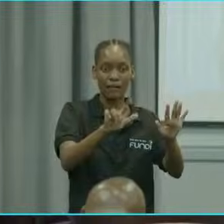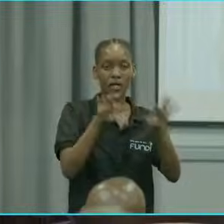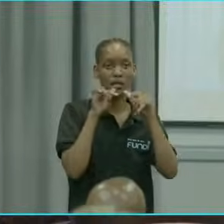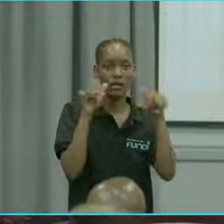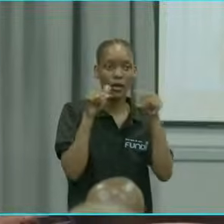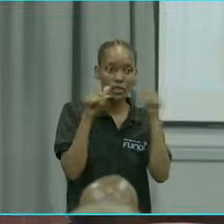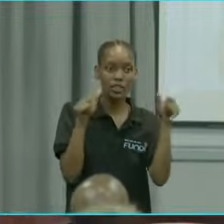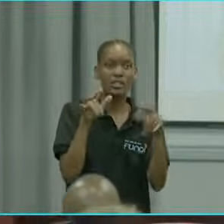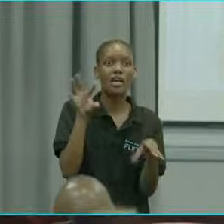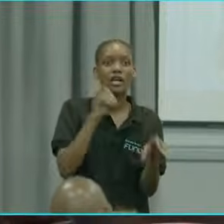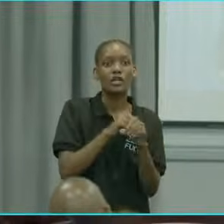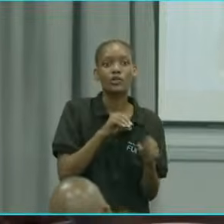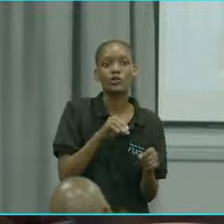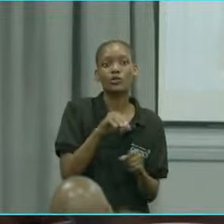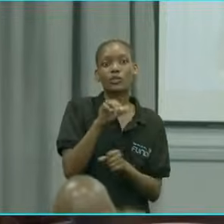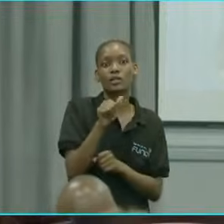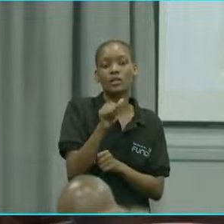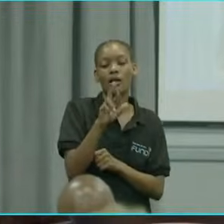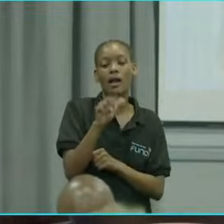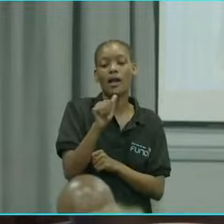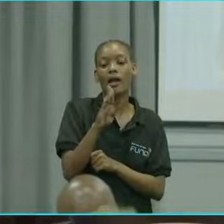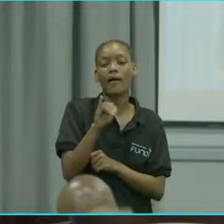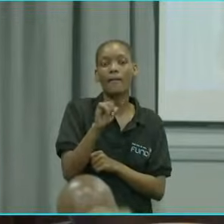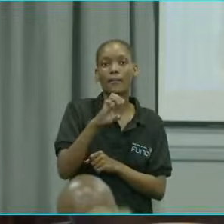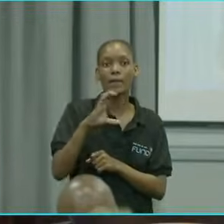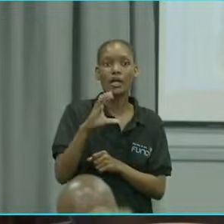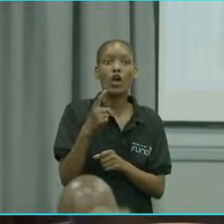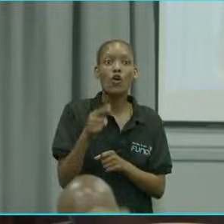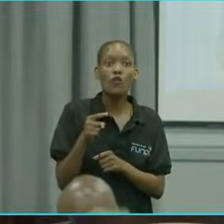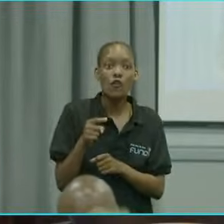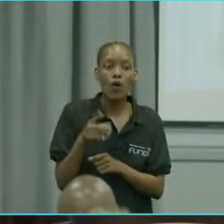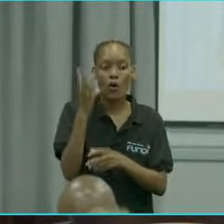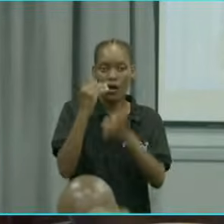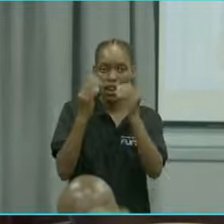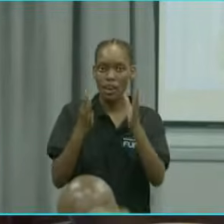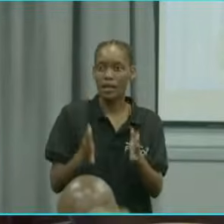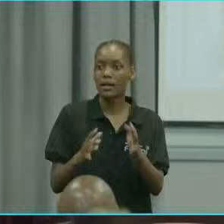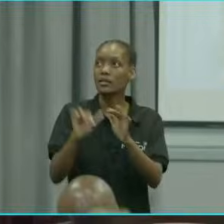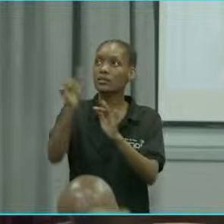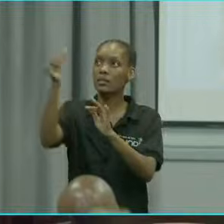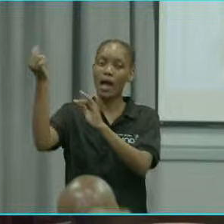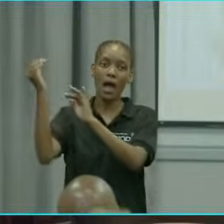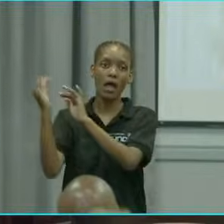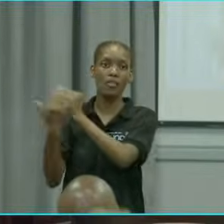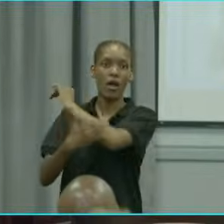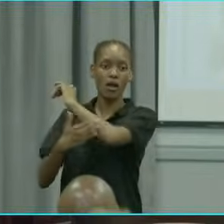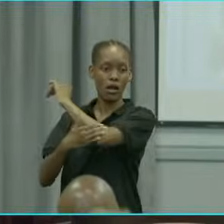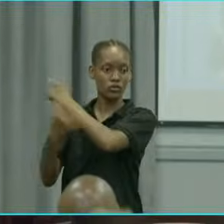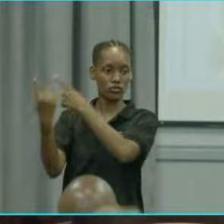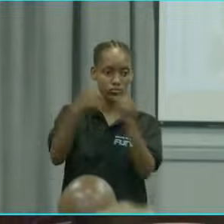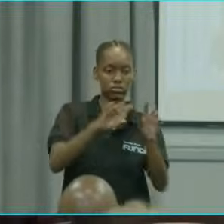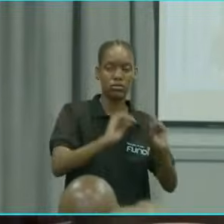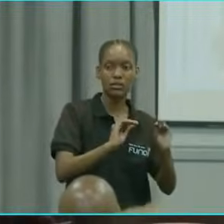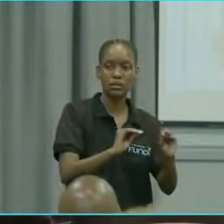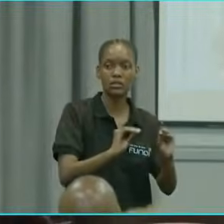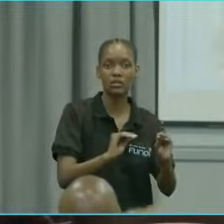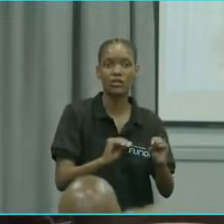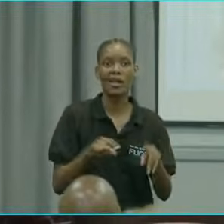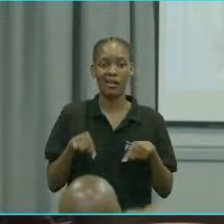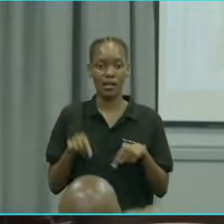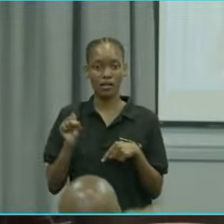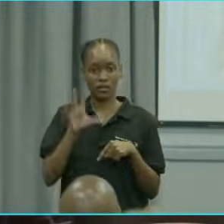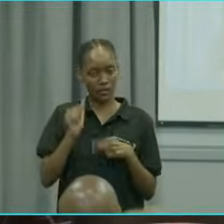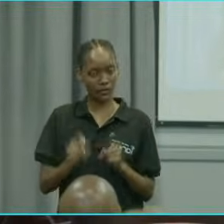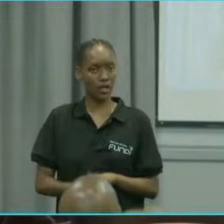from other foreign national countries. And in South Africa right now, we're admitting children from other foreign